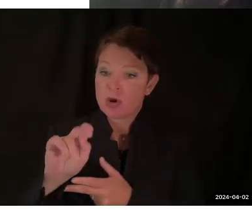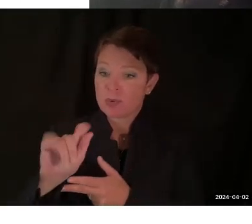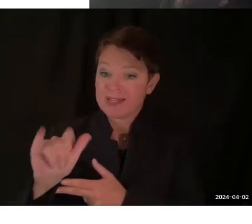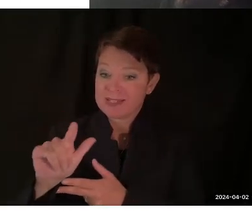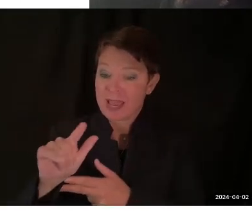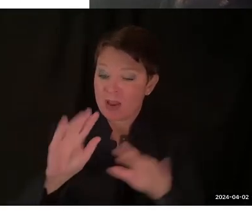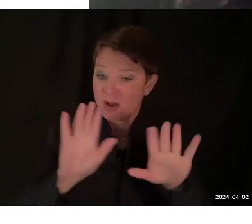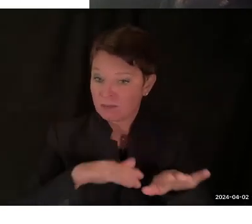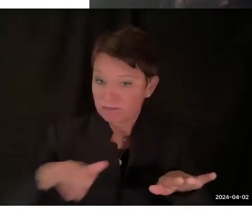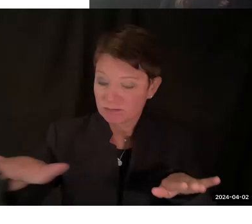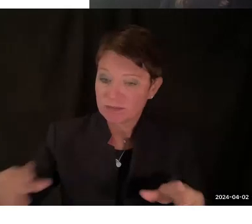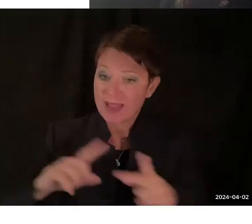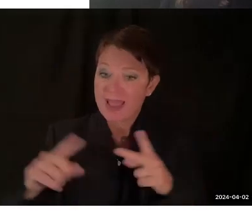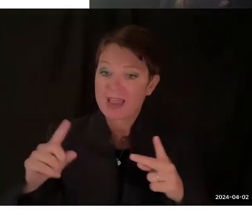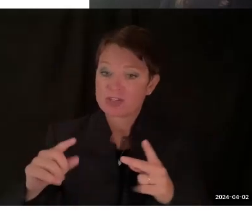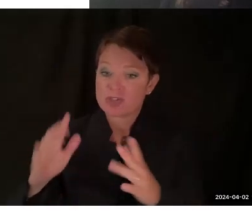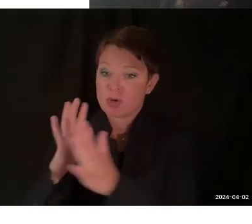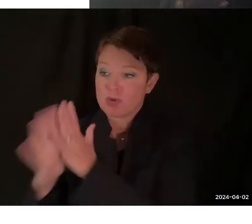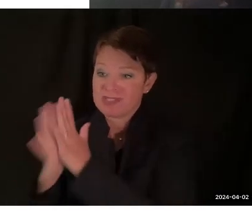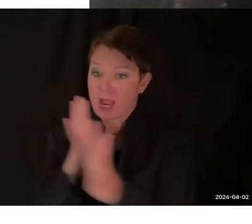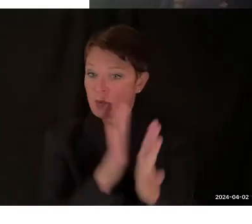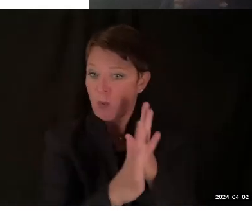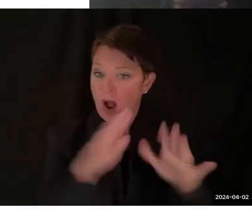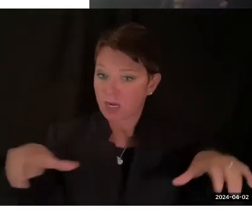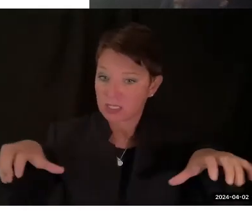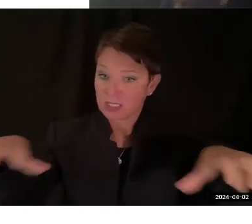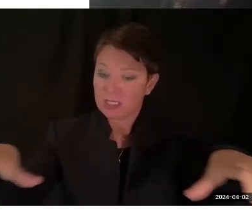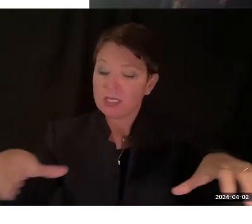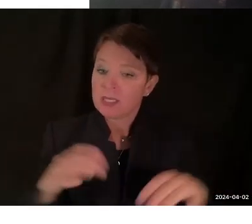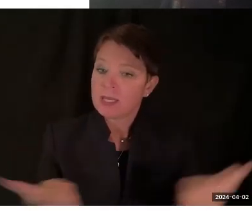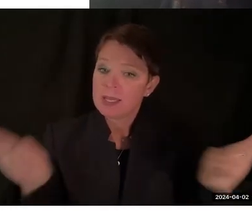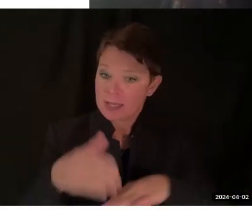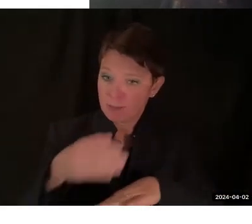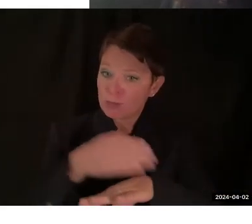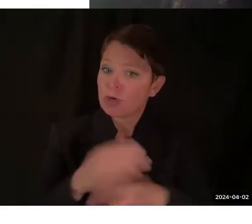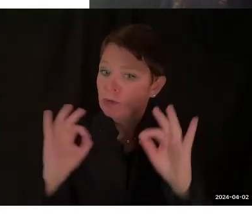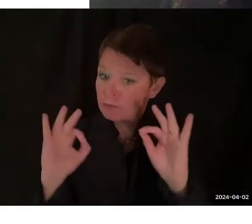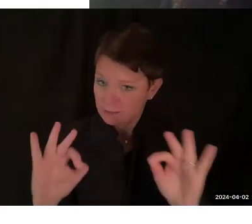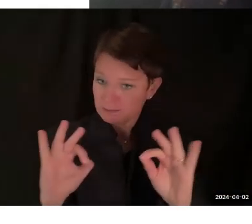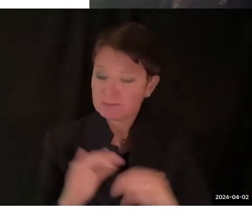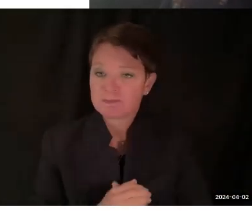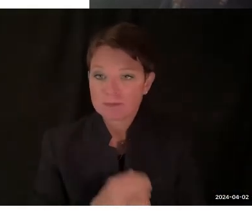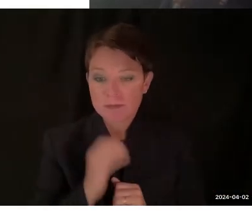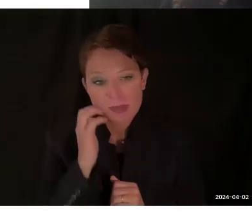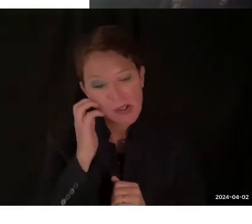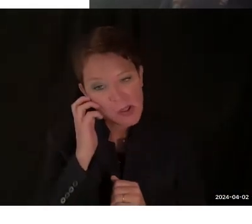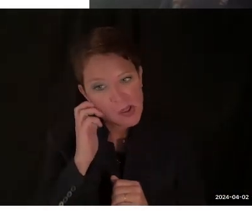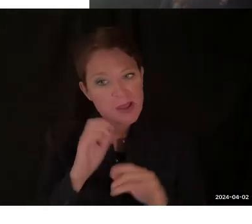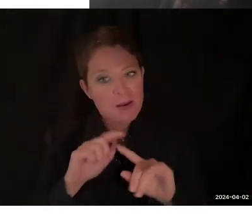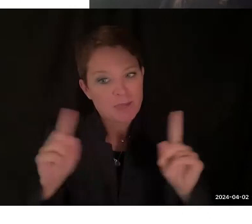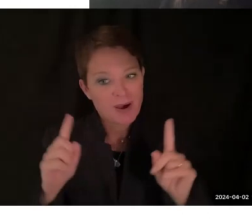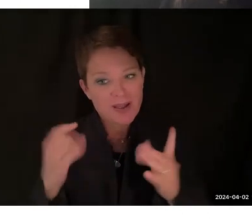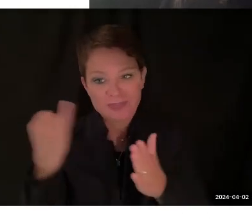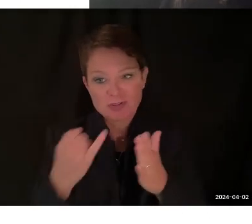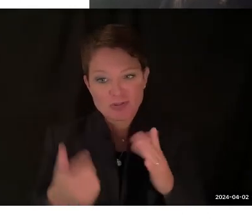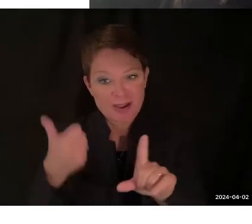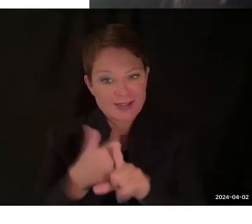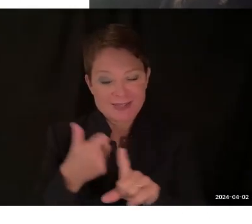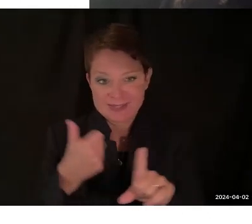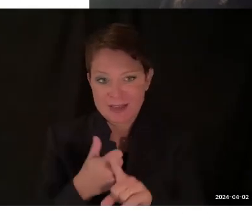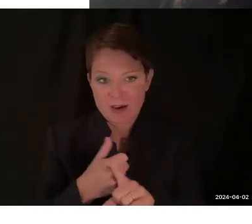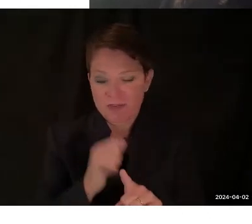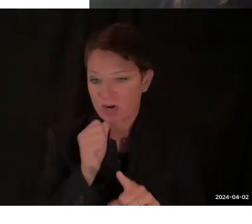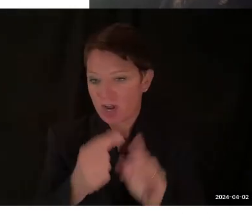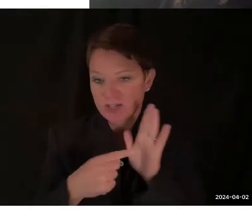you adjusted, the extra sidewalk space are all welcome improvements to the condition on the ground. but the drawings themselves